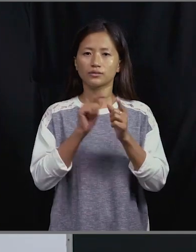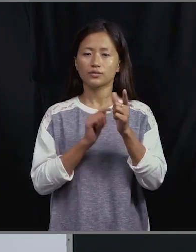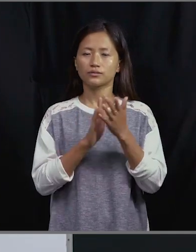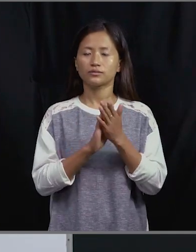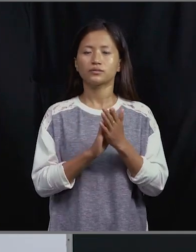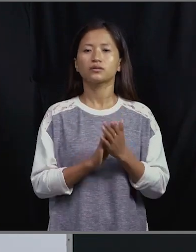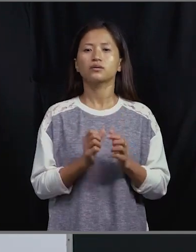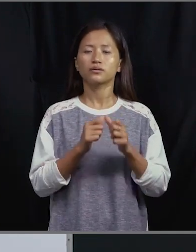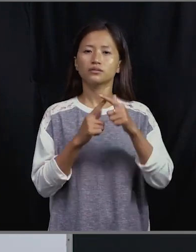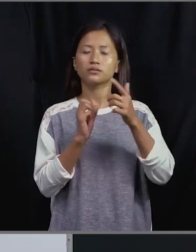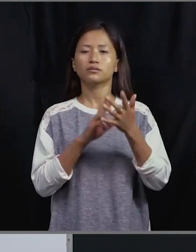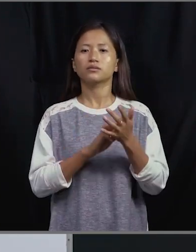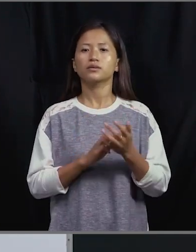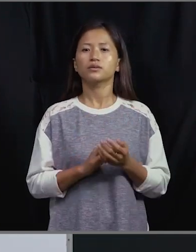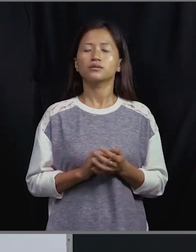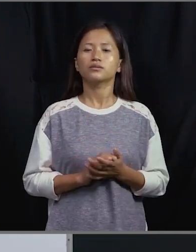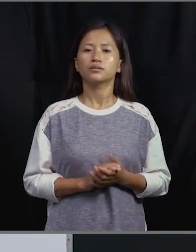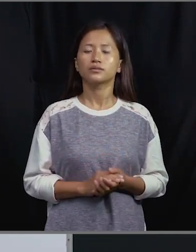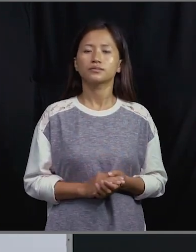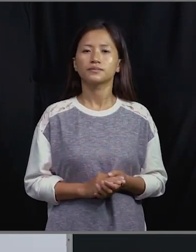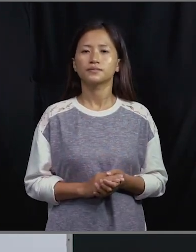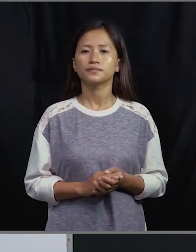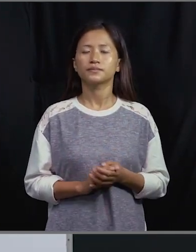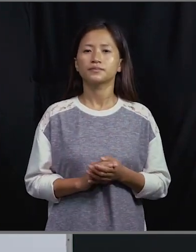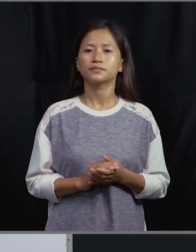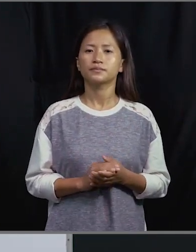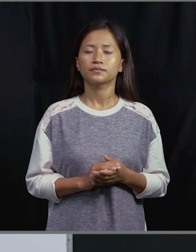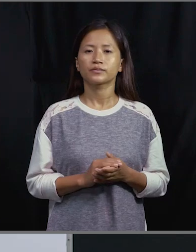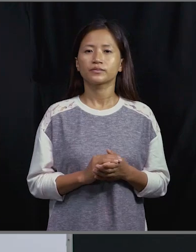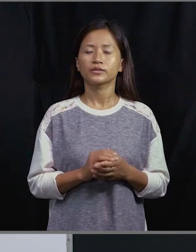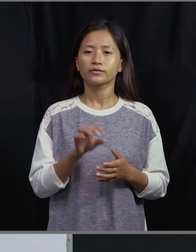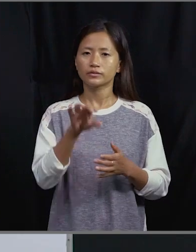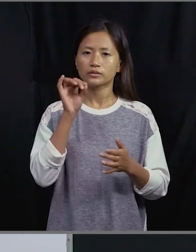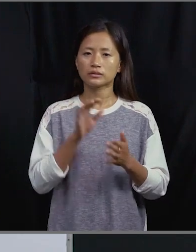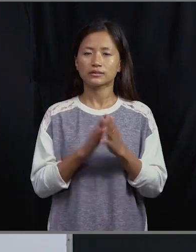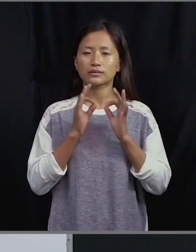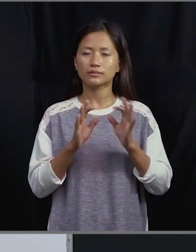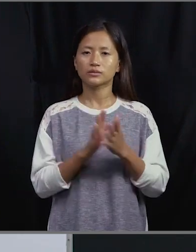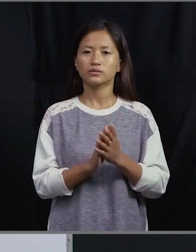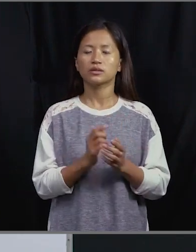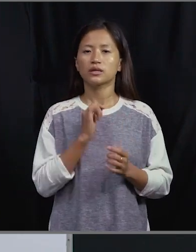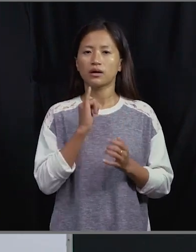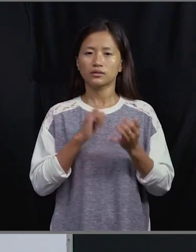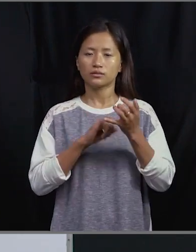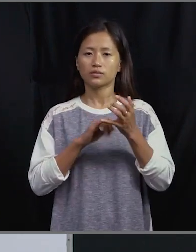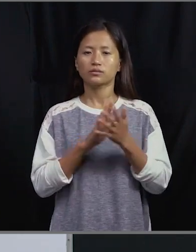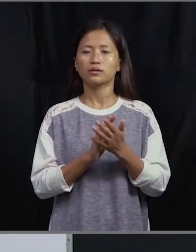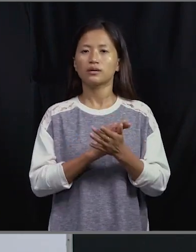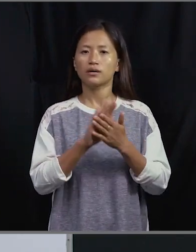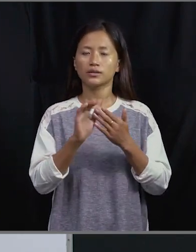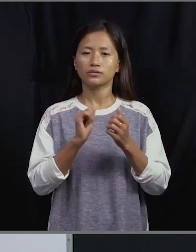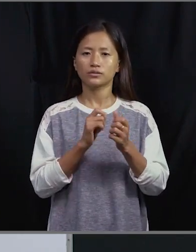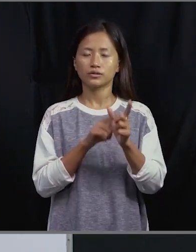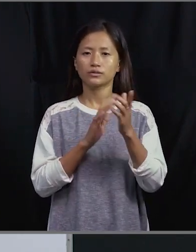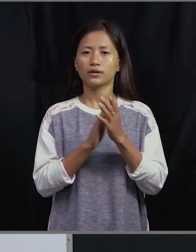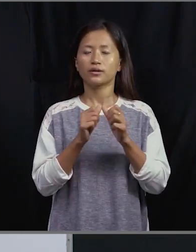molecular formula is C2H6. Now if we take the simplest whole number ratio for this number of carbon and hydrogen atoms,